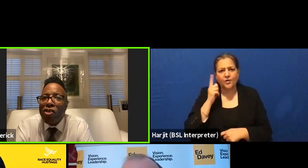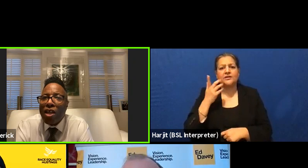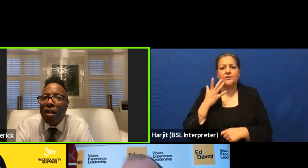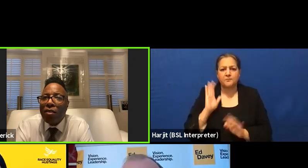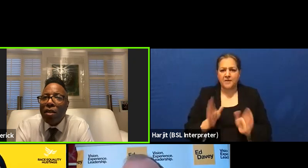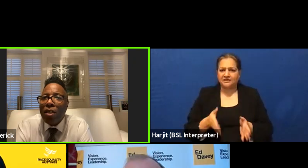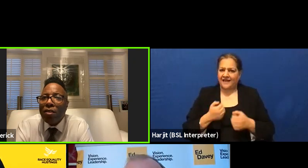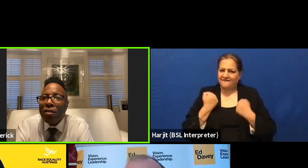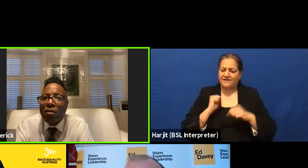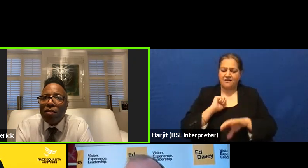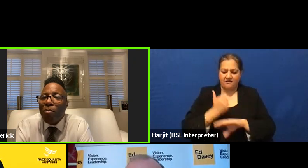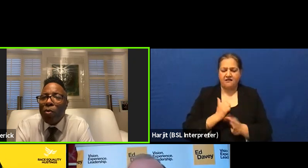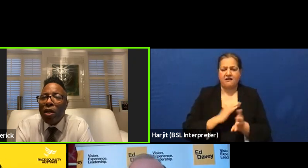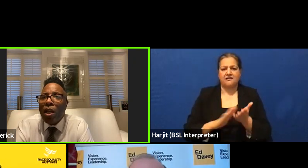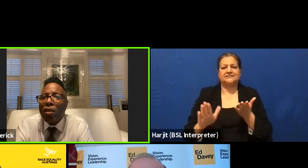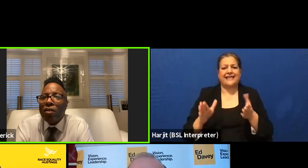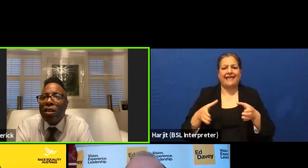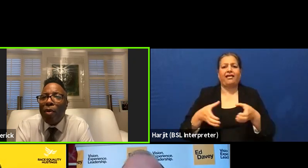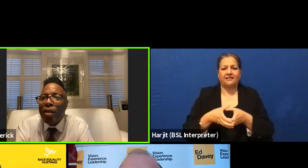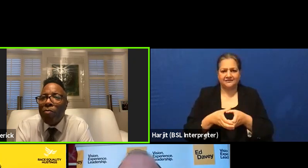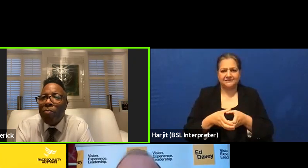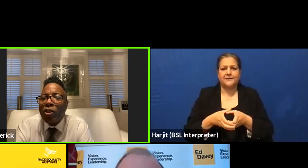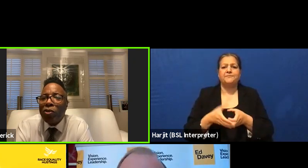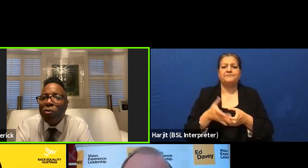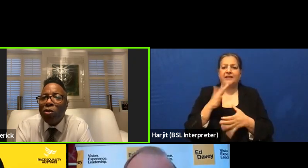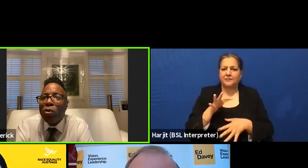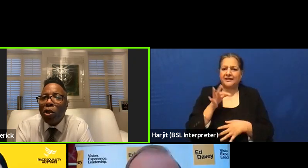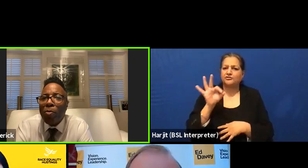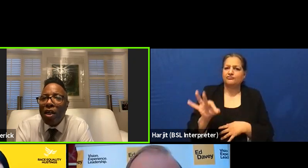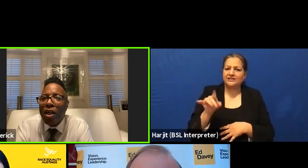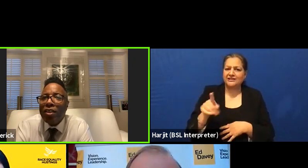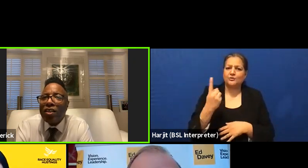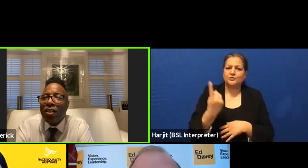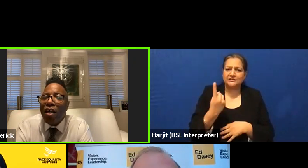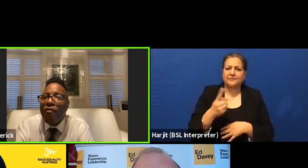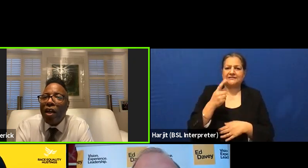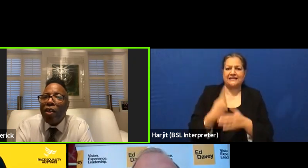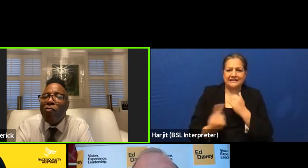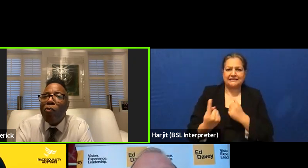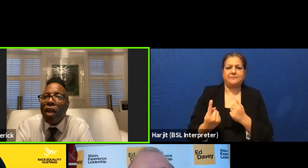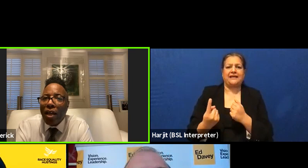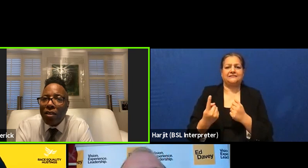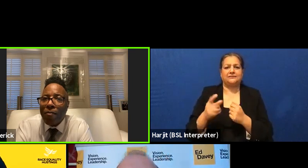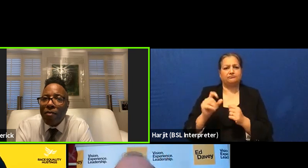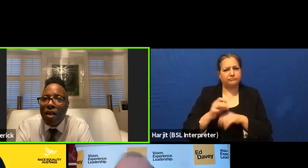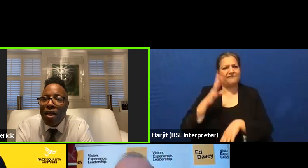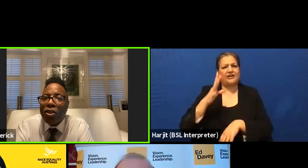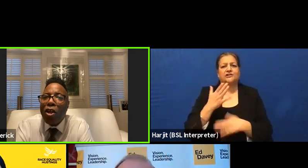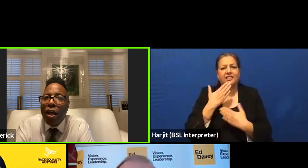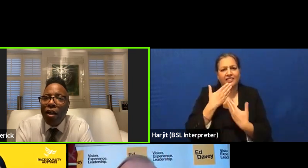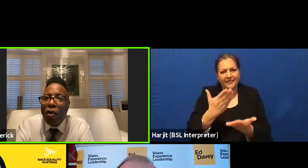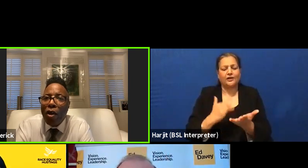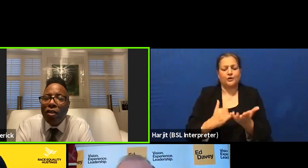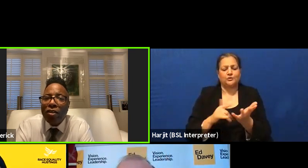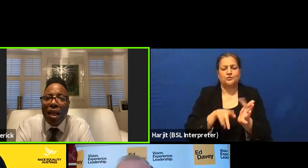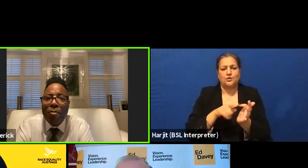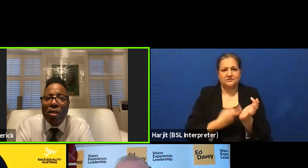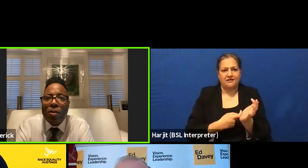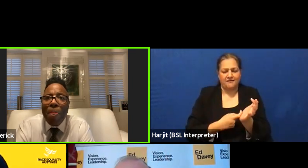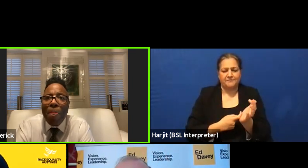we reached out to somebody we class as independent, professional to do the job. And Sunder, I thank you for that. Tonight, you've